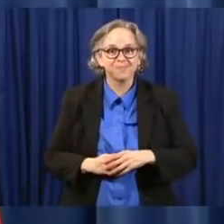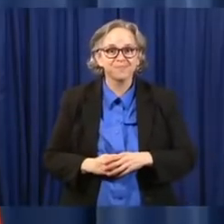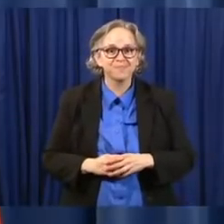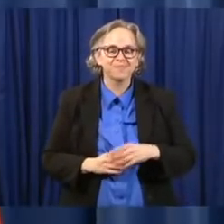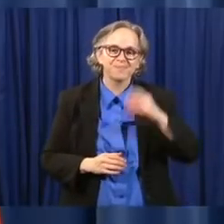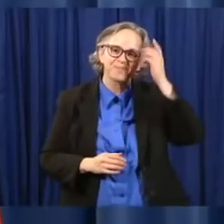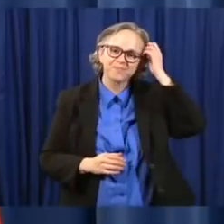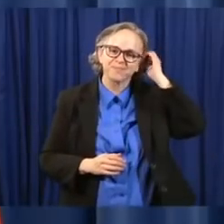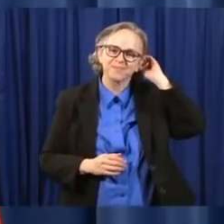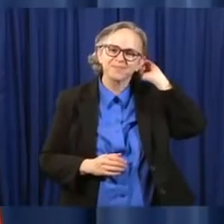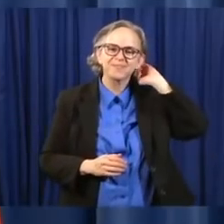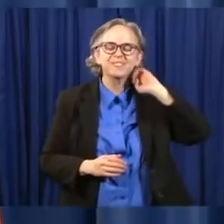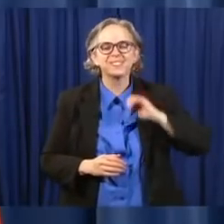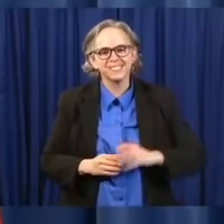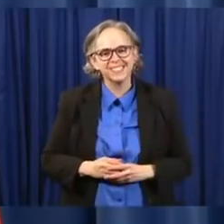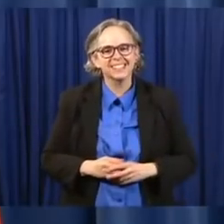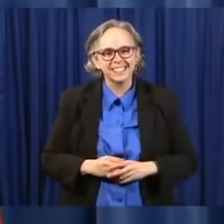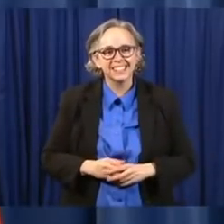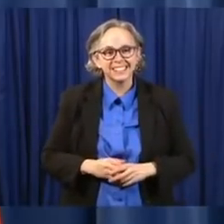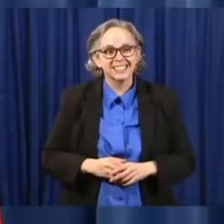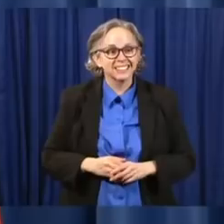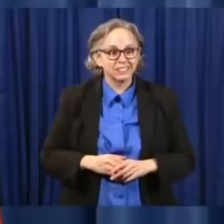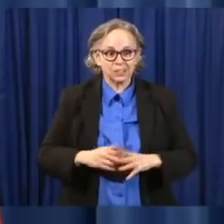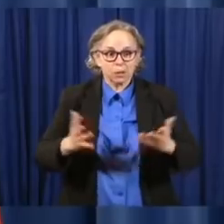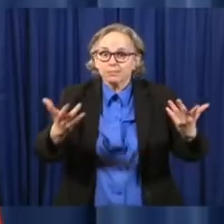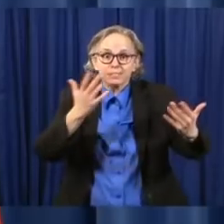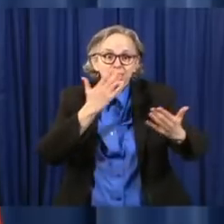As I said, this is very good news.